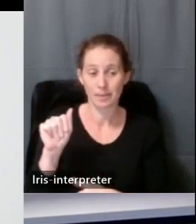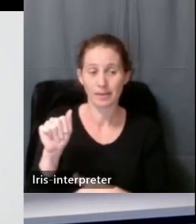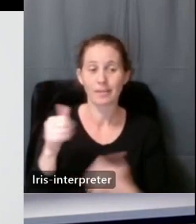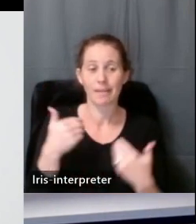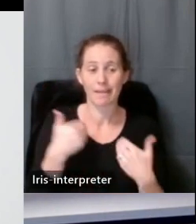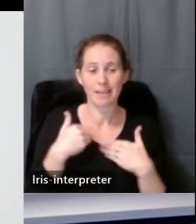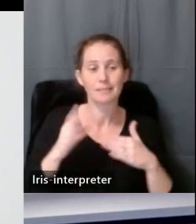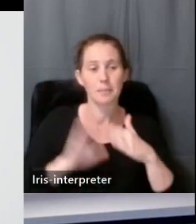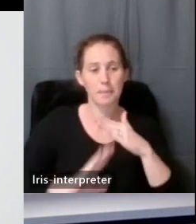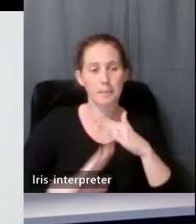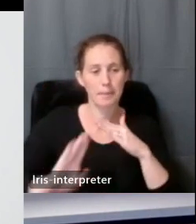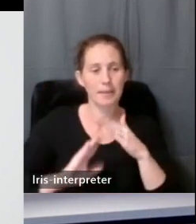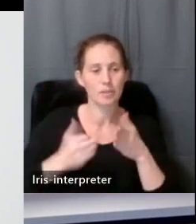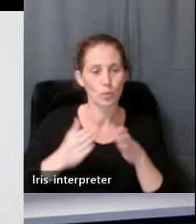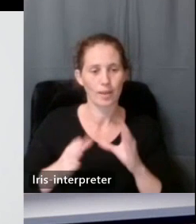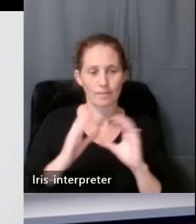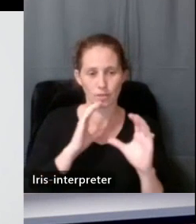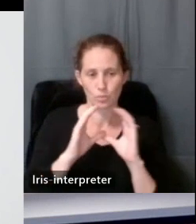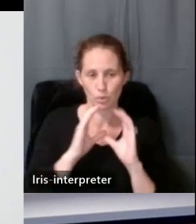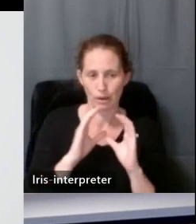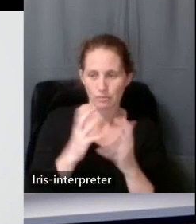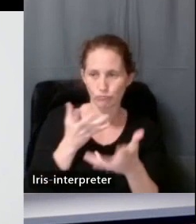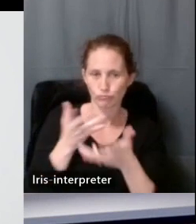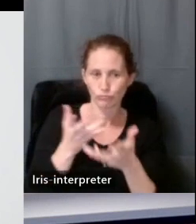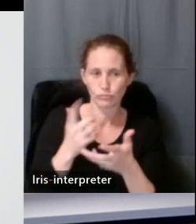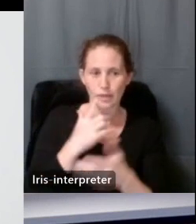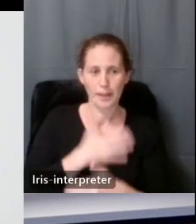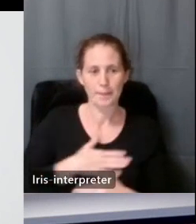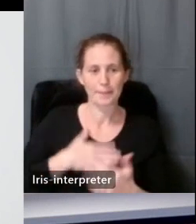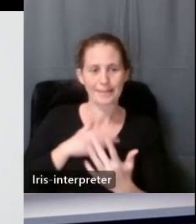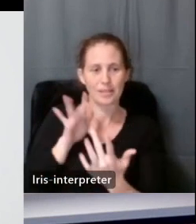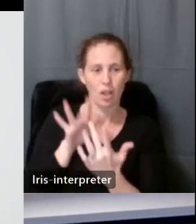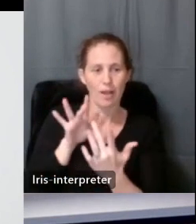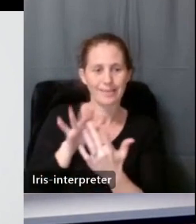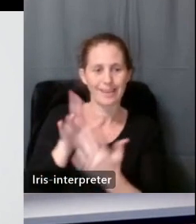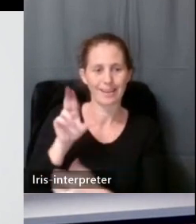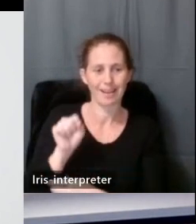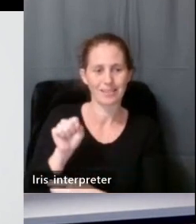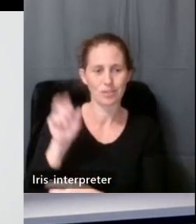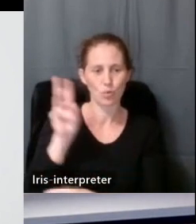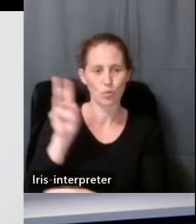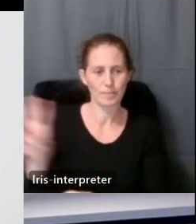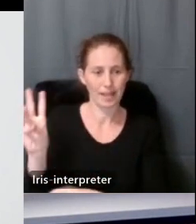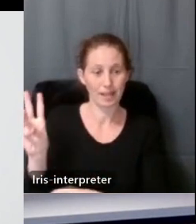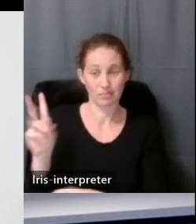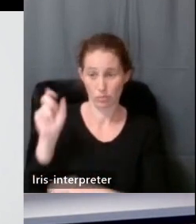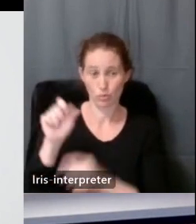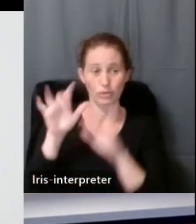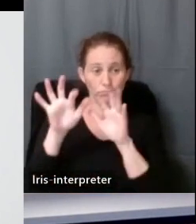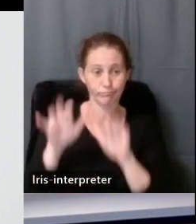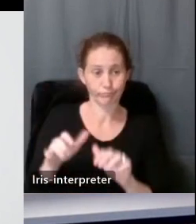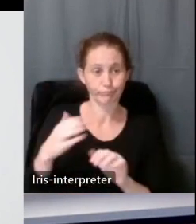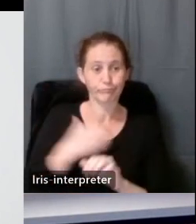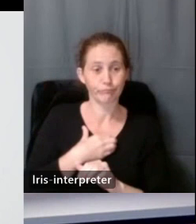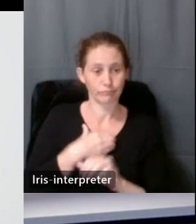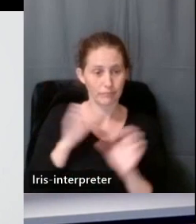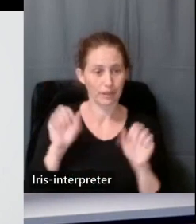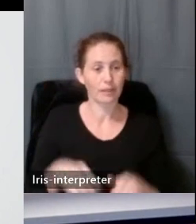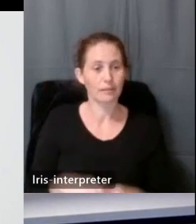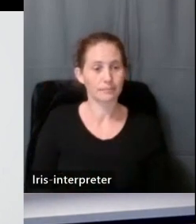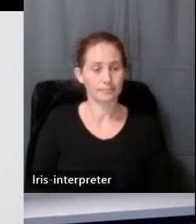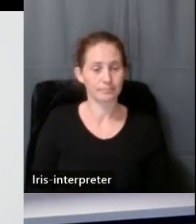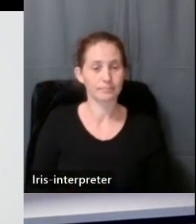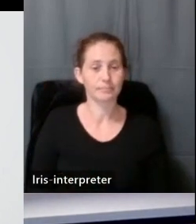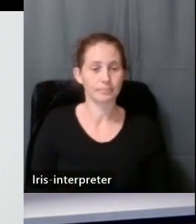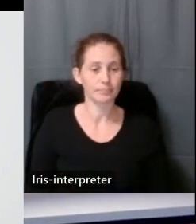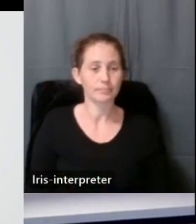very basic way of communicating with them, a please contact us site where complaints can be lodged as well.